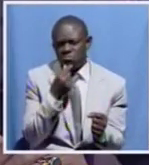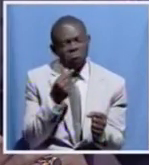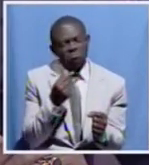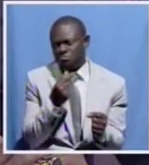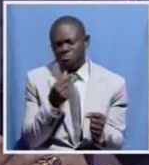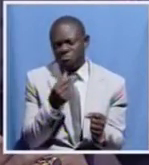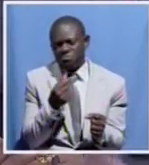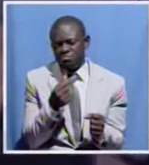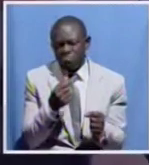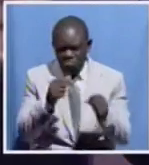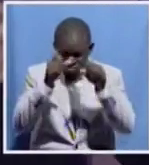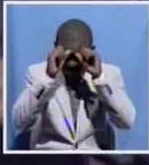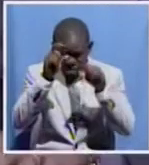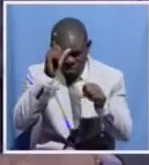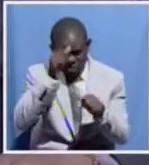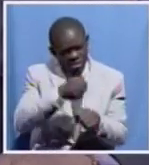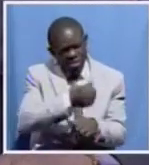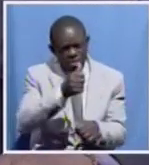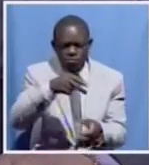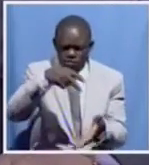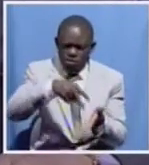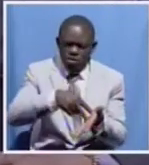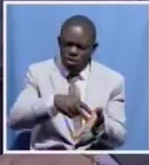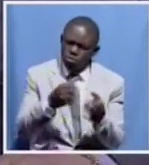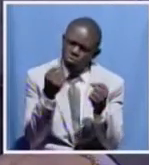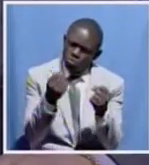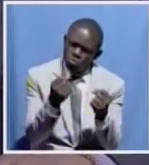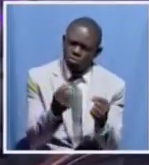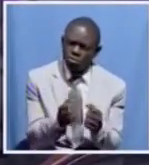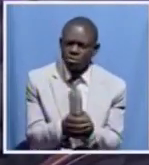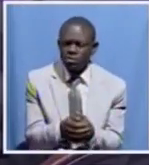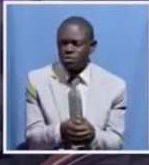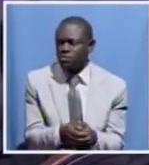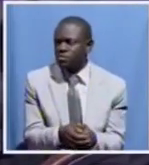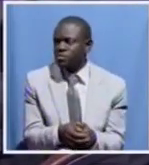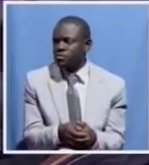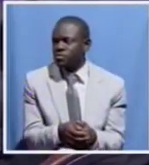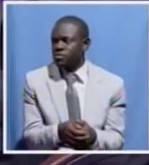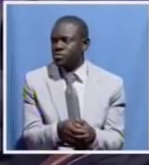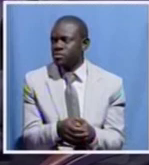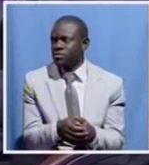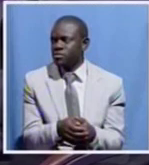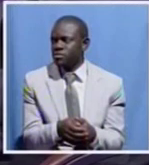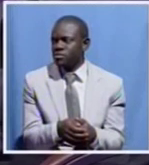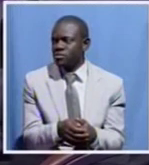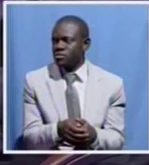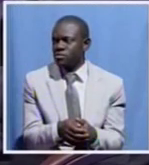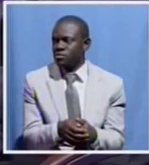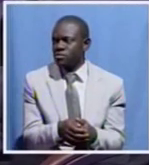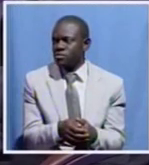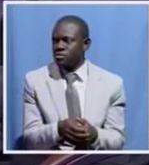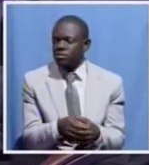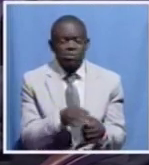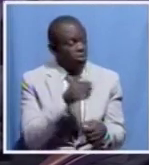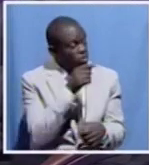kind of stubbornness, if I may use the term. So in your eyes, the image of the nation, the image of the president